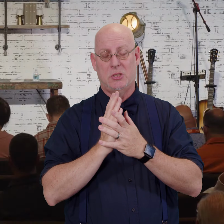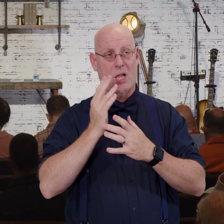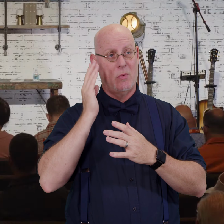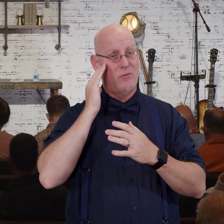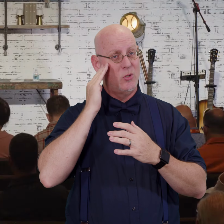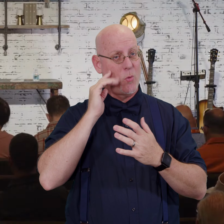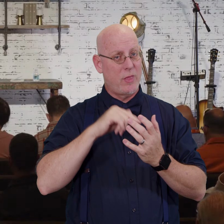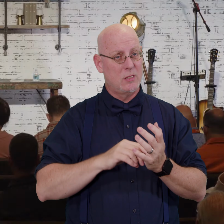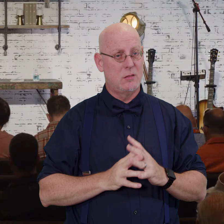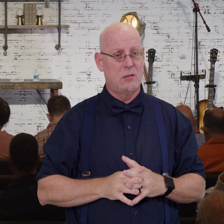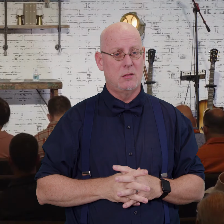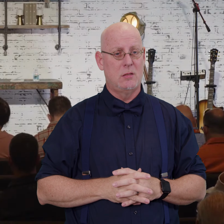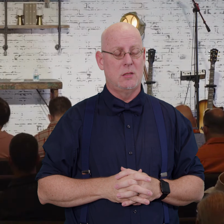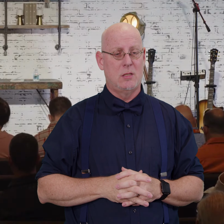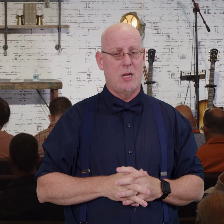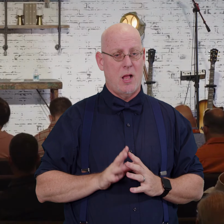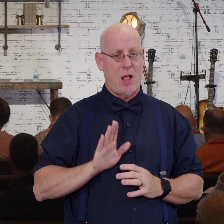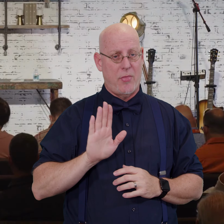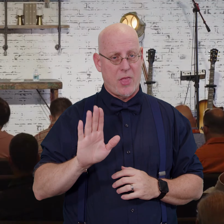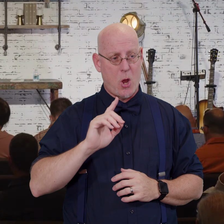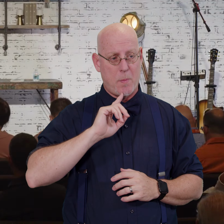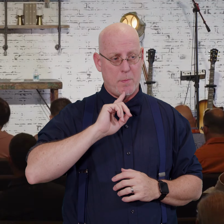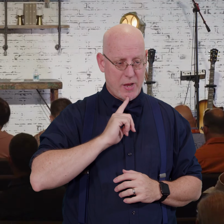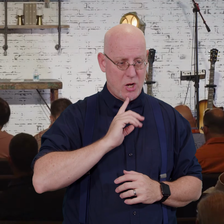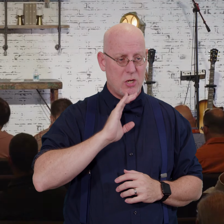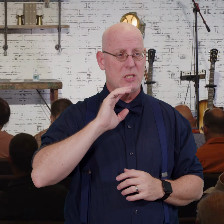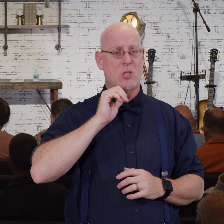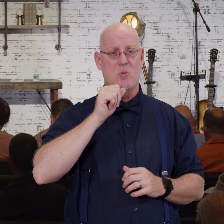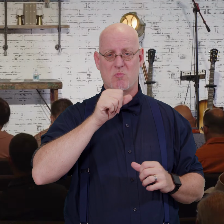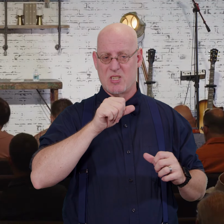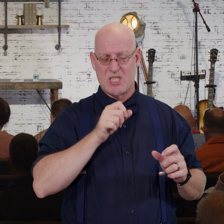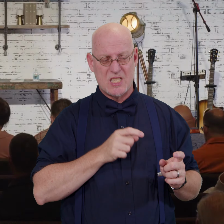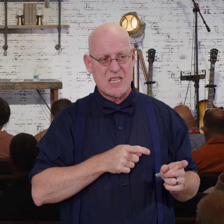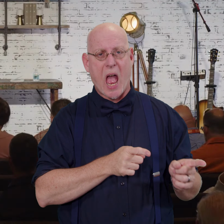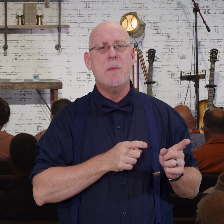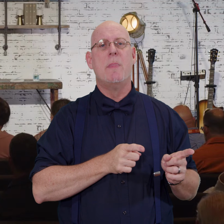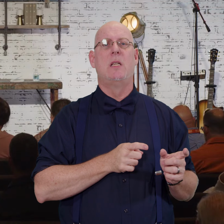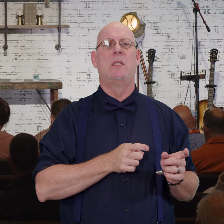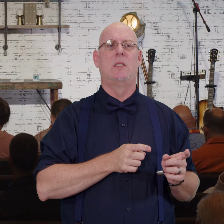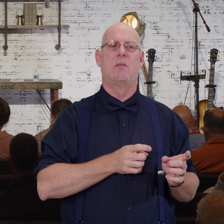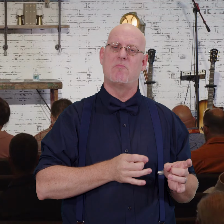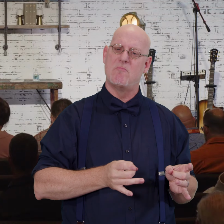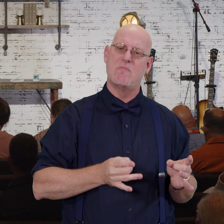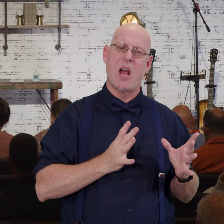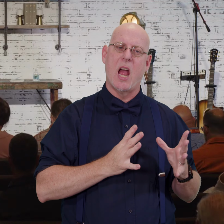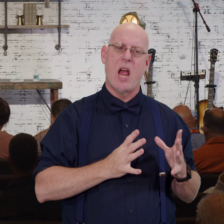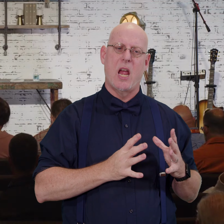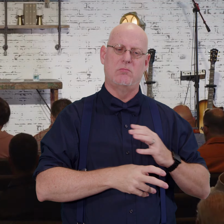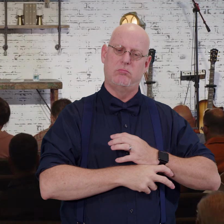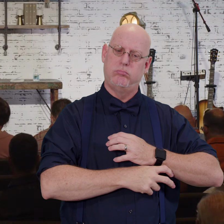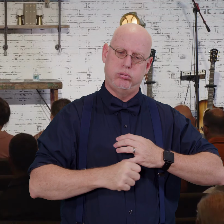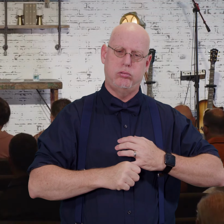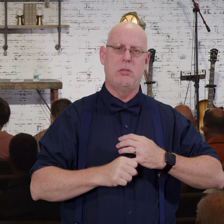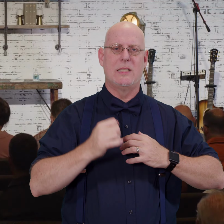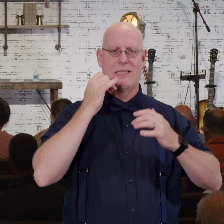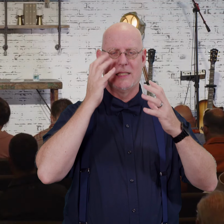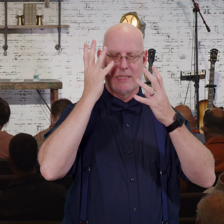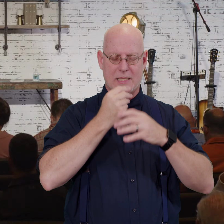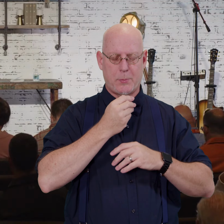sounds familiar. Their bitterness, their resentments robs them of God-gifted